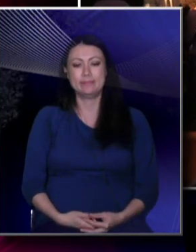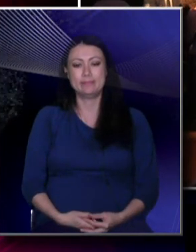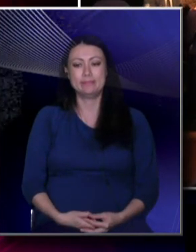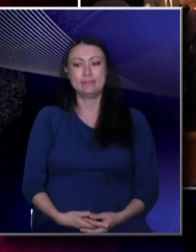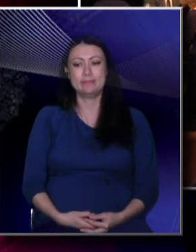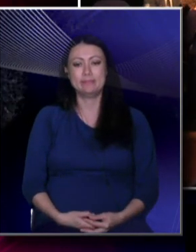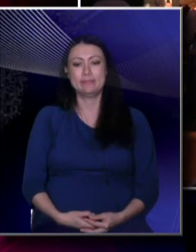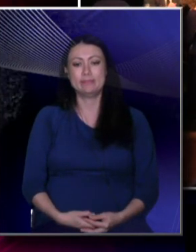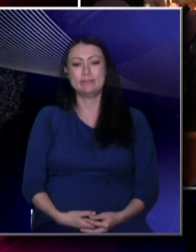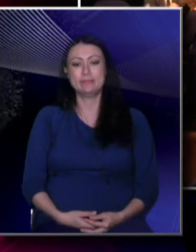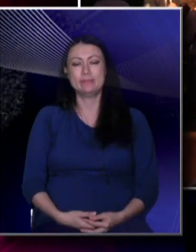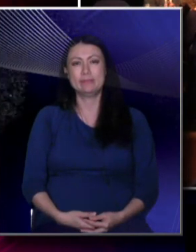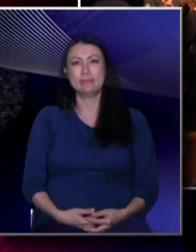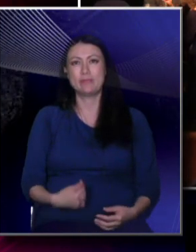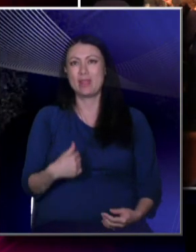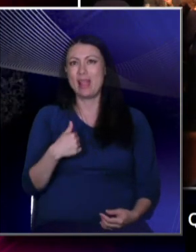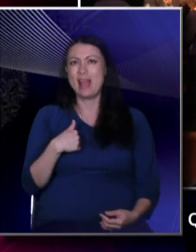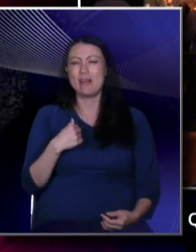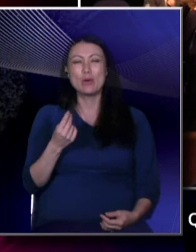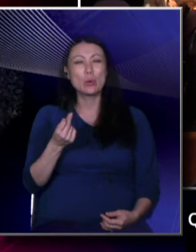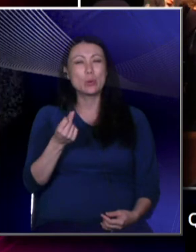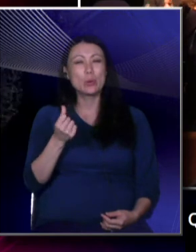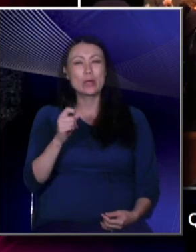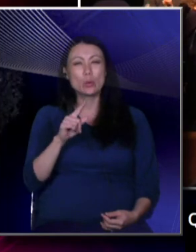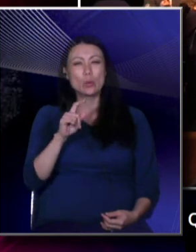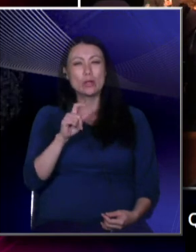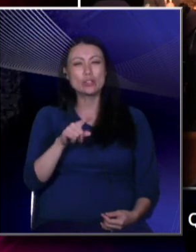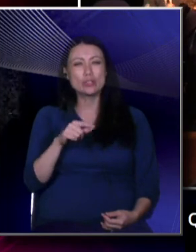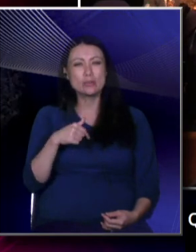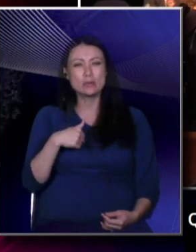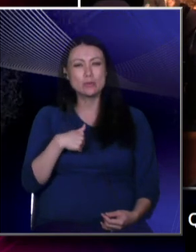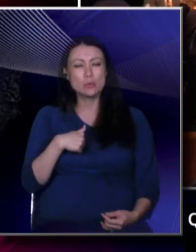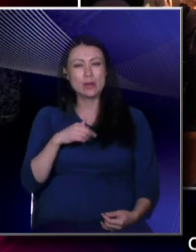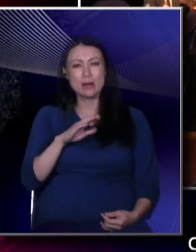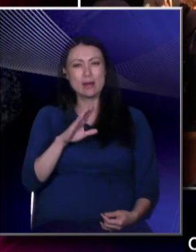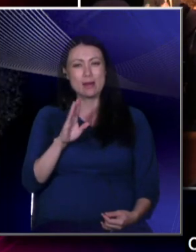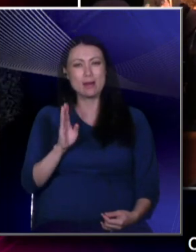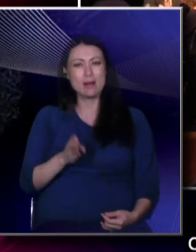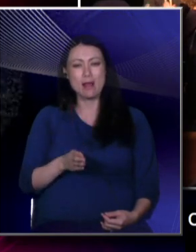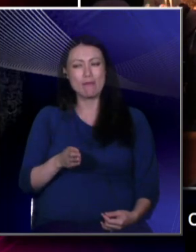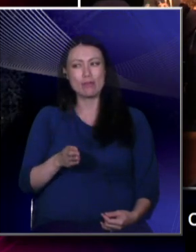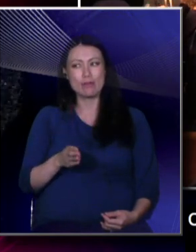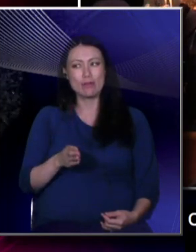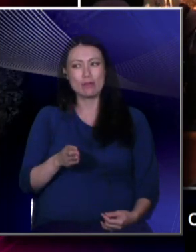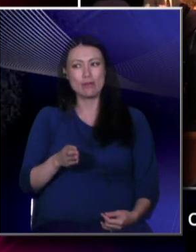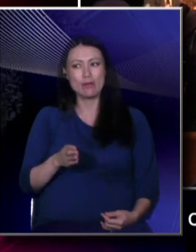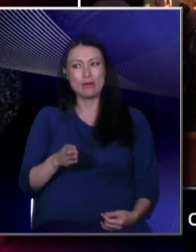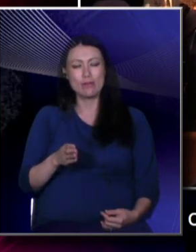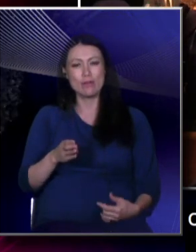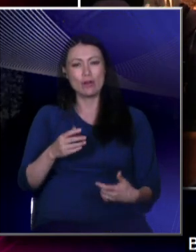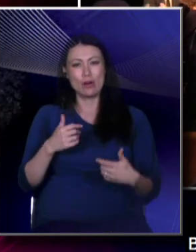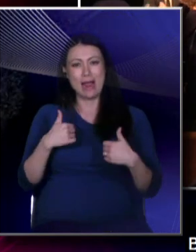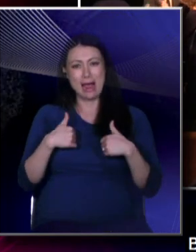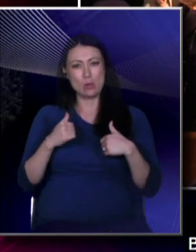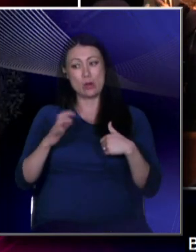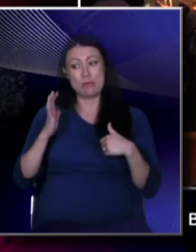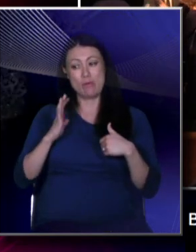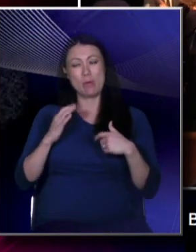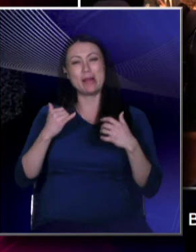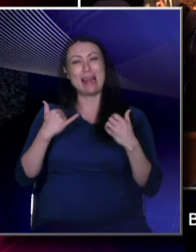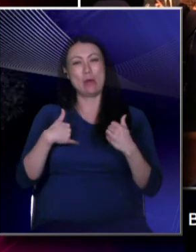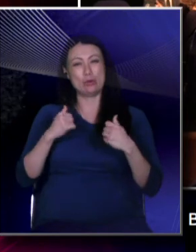A quick question about that is we've never really operated under one, but now we're trying to develop a baseline for one, correct?